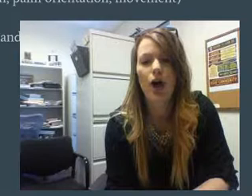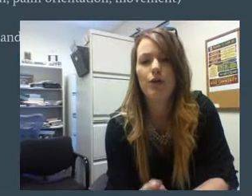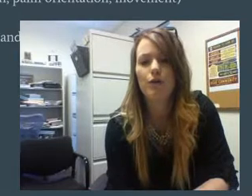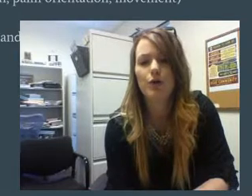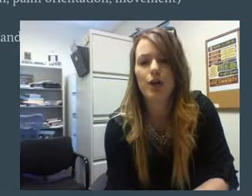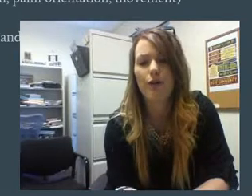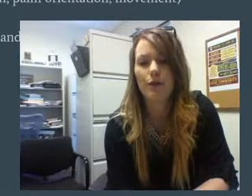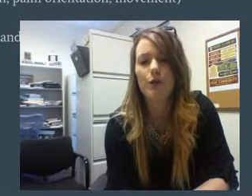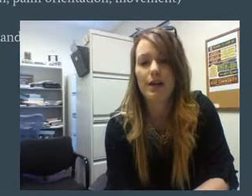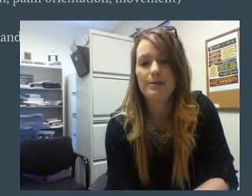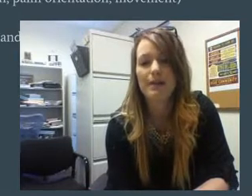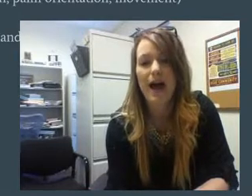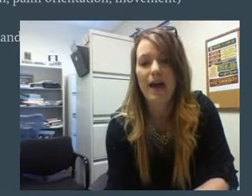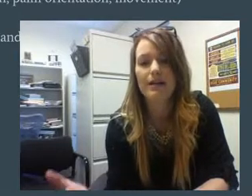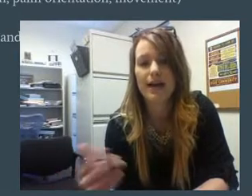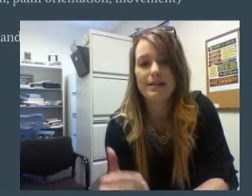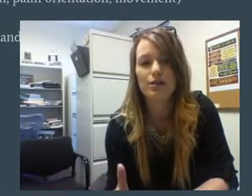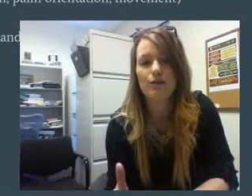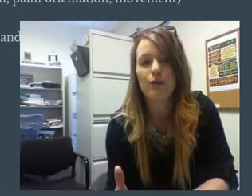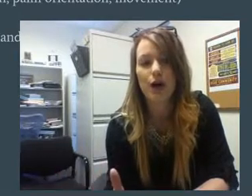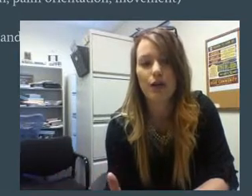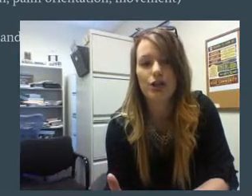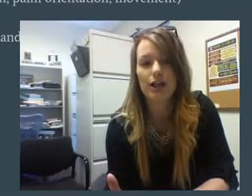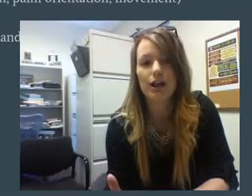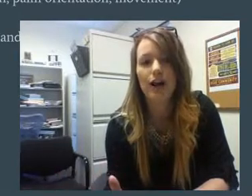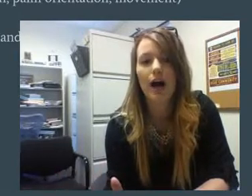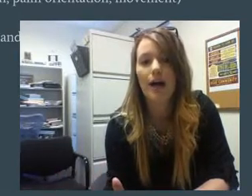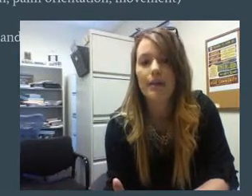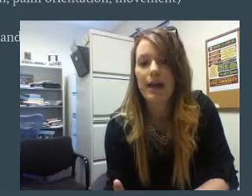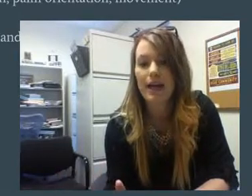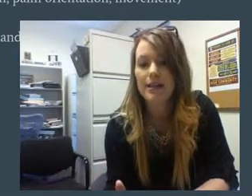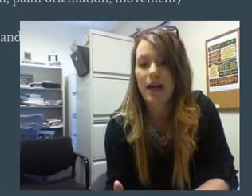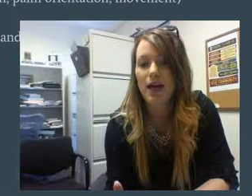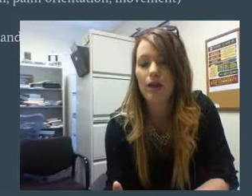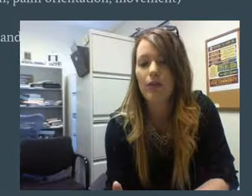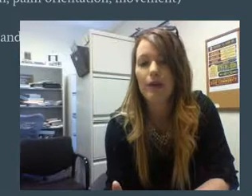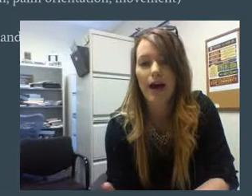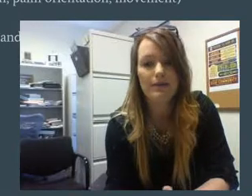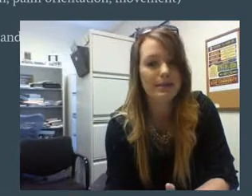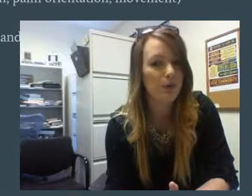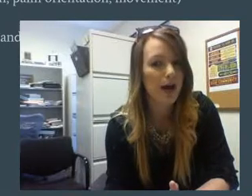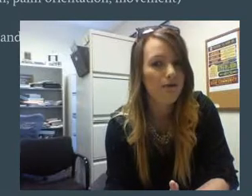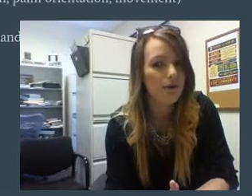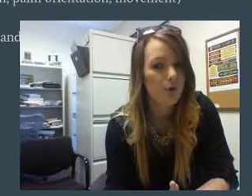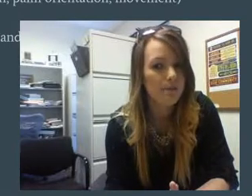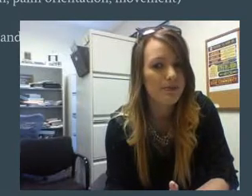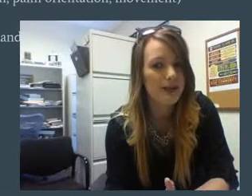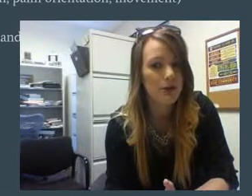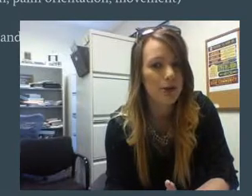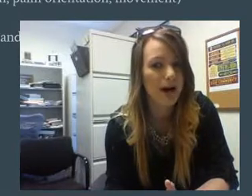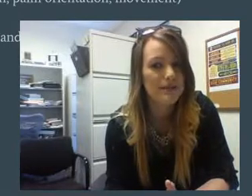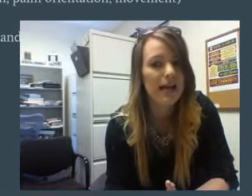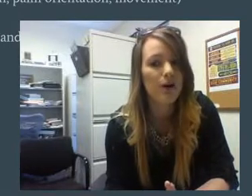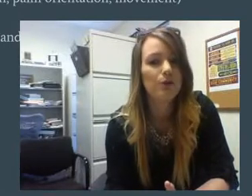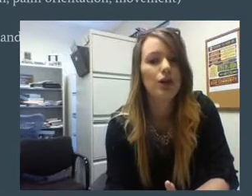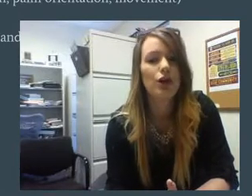All of those are phonies and that ties into phonology. In ASL, we obviously don't have phonies because